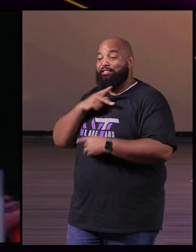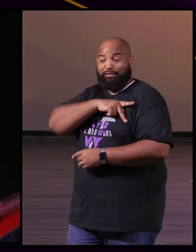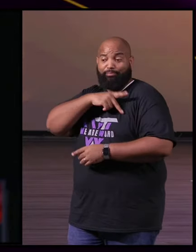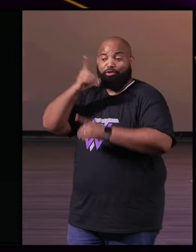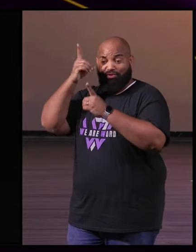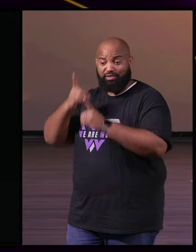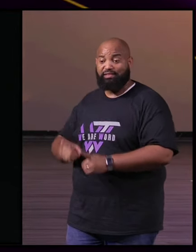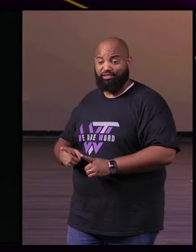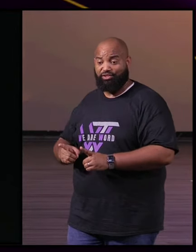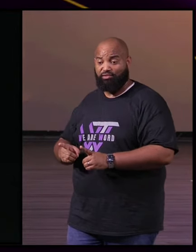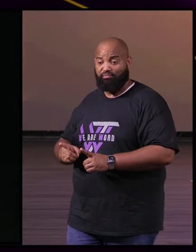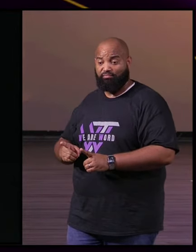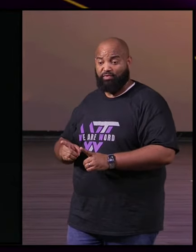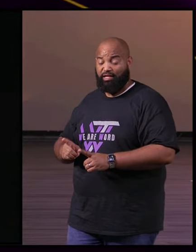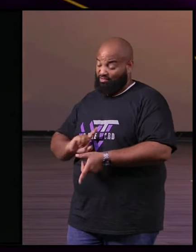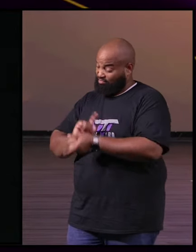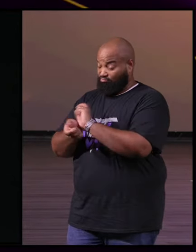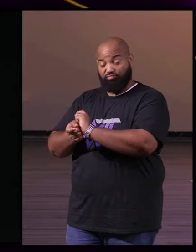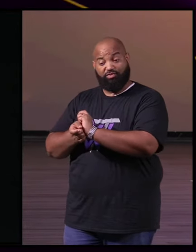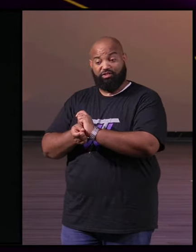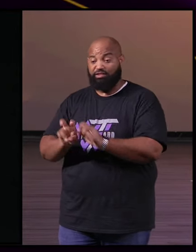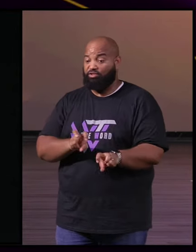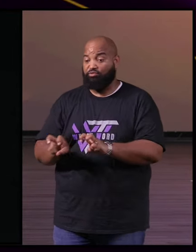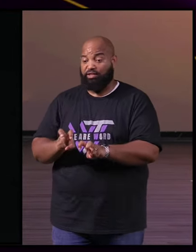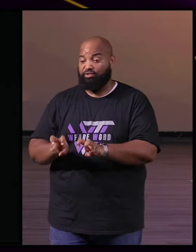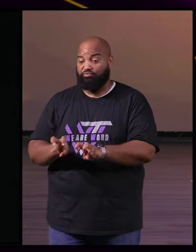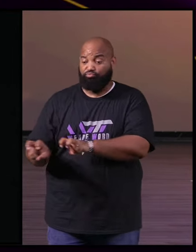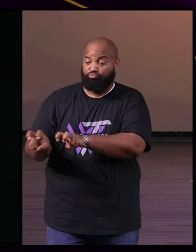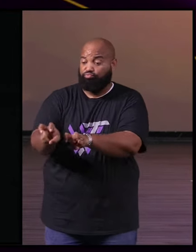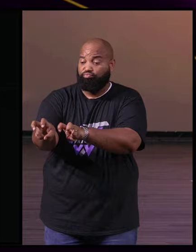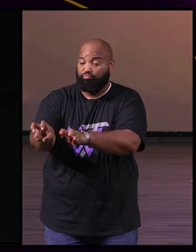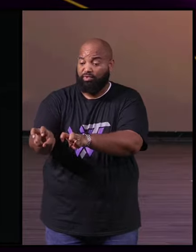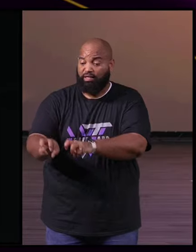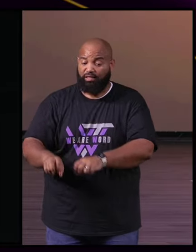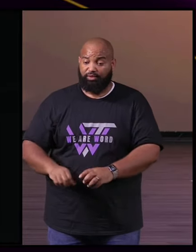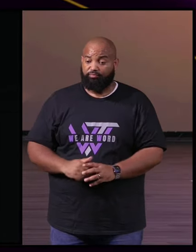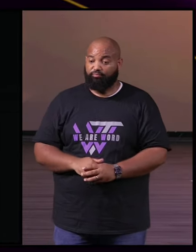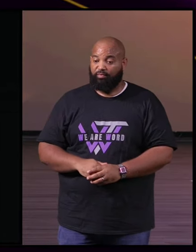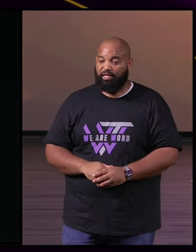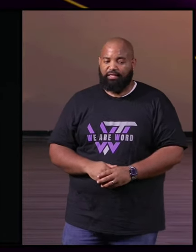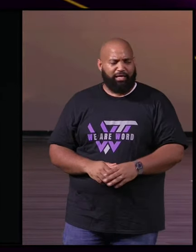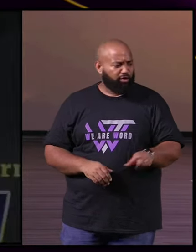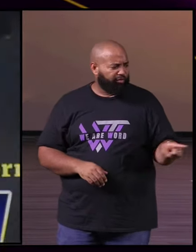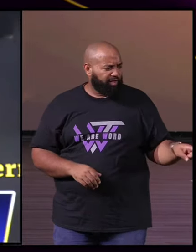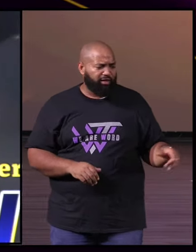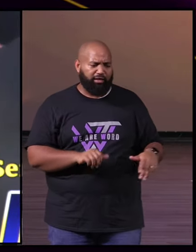Everywhere else he been, he builds an altar.